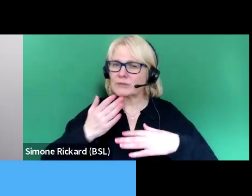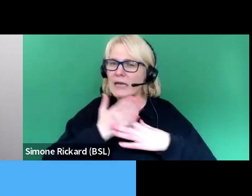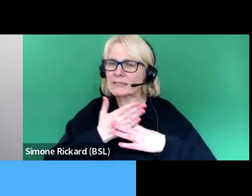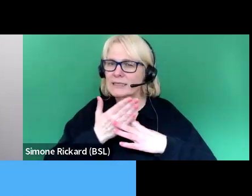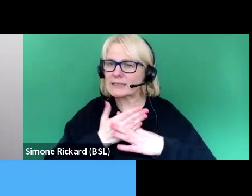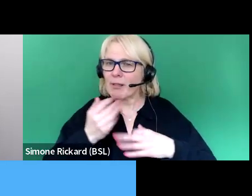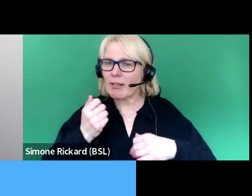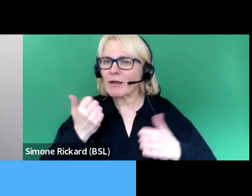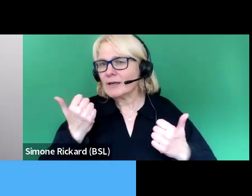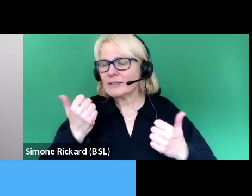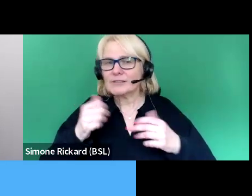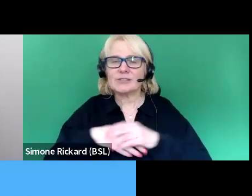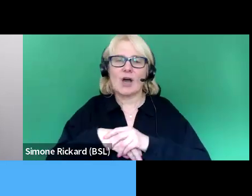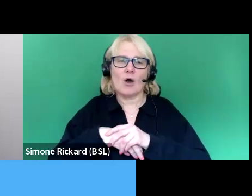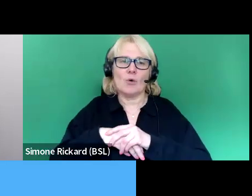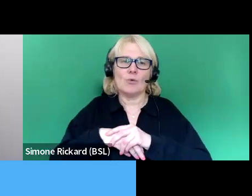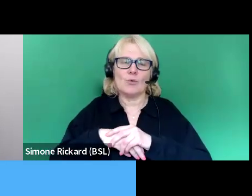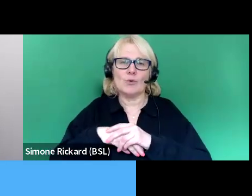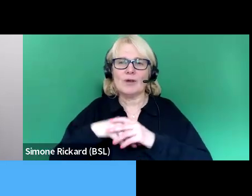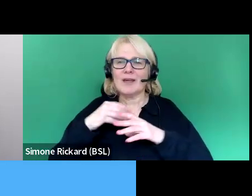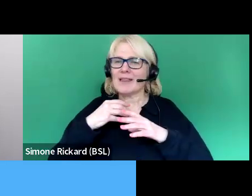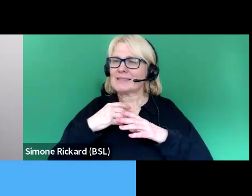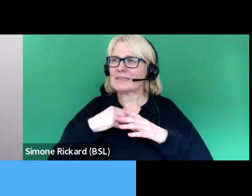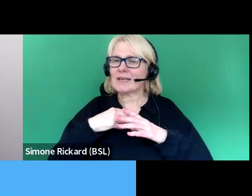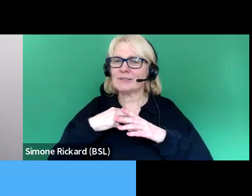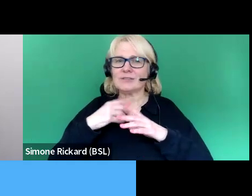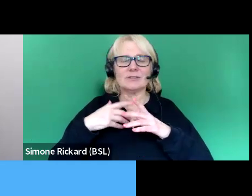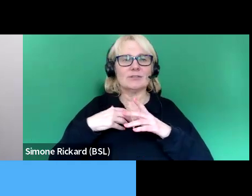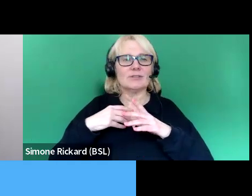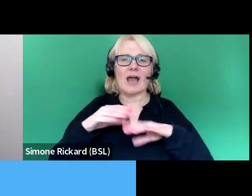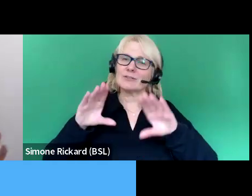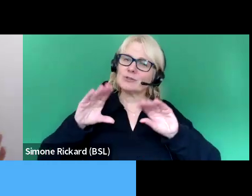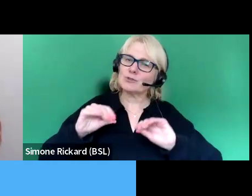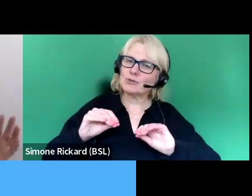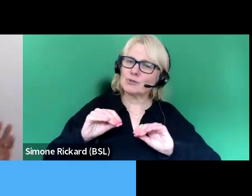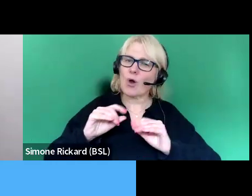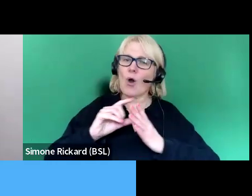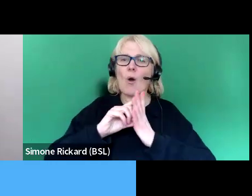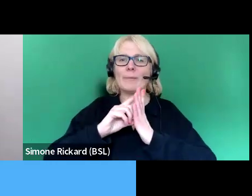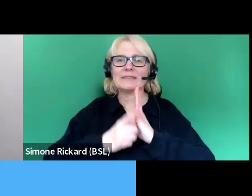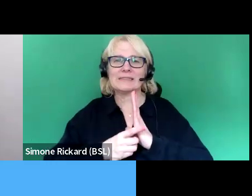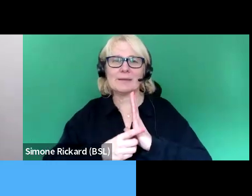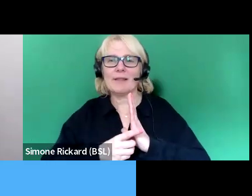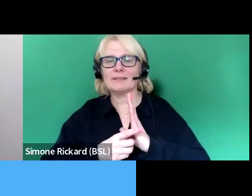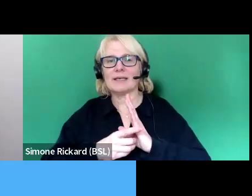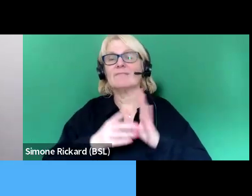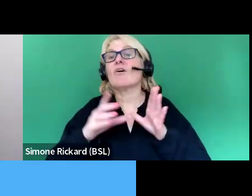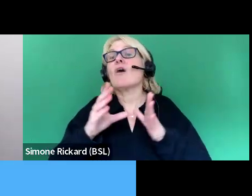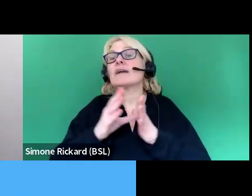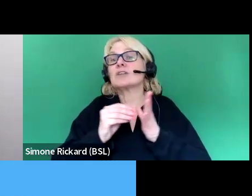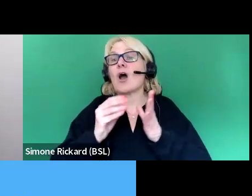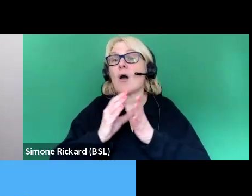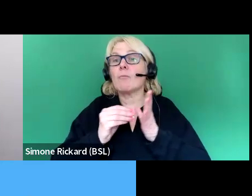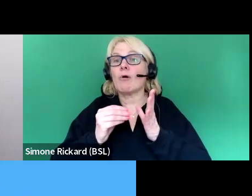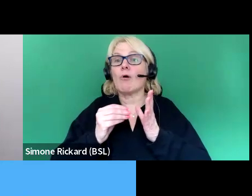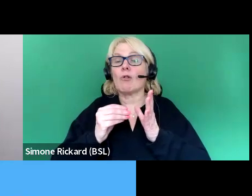didn't impact on people with disabilities. When hoardings were put up, the impact of a hoarding,